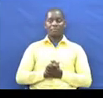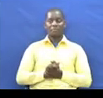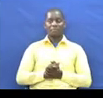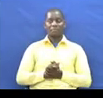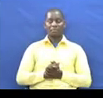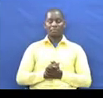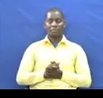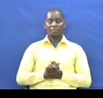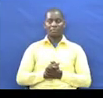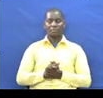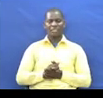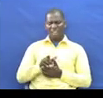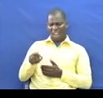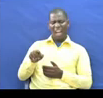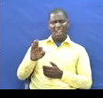are